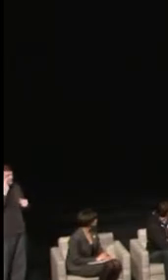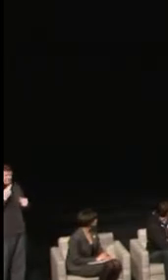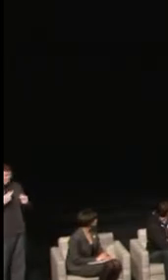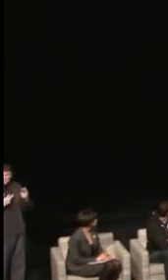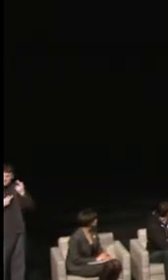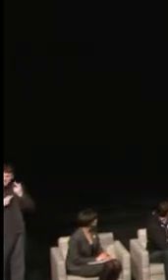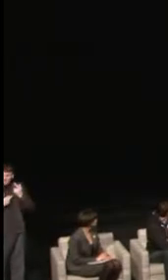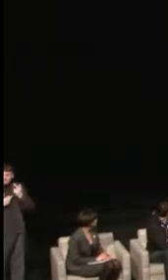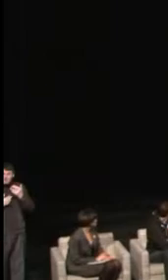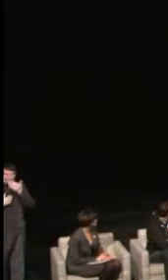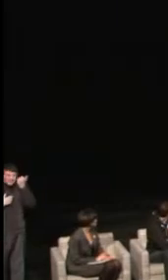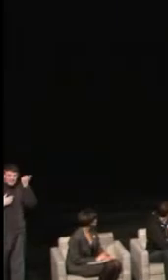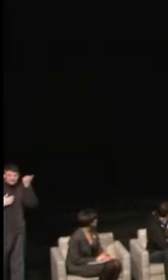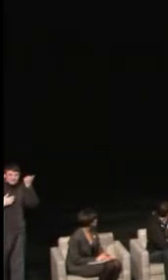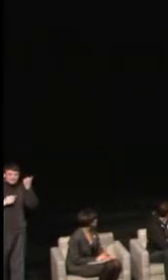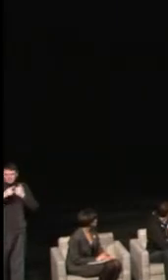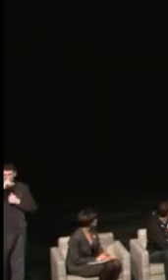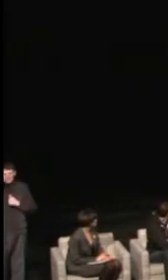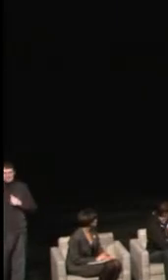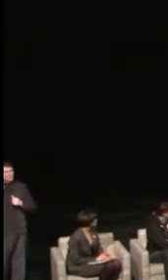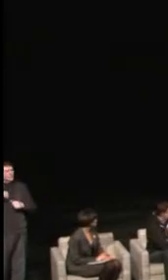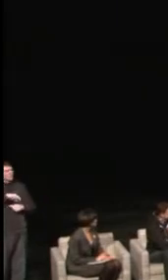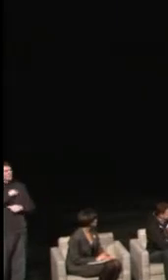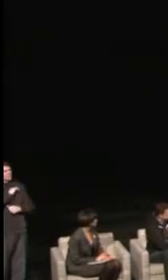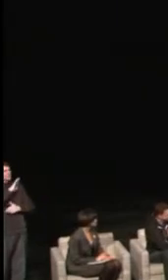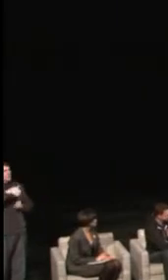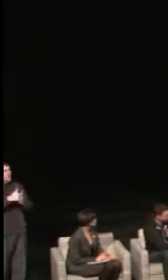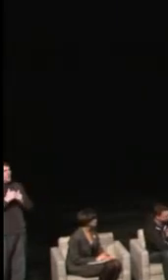Because we're all equal.